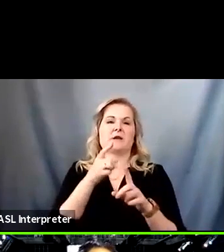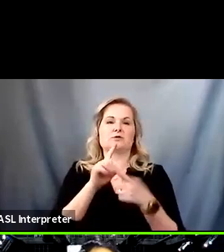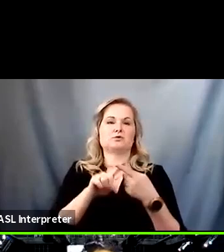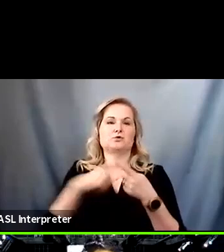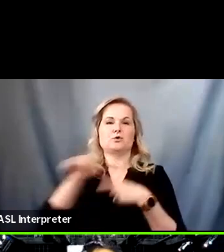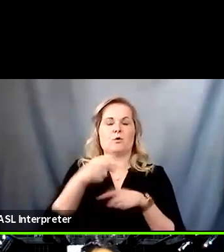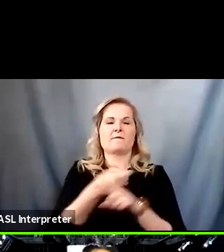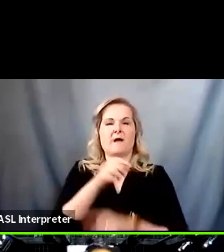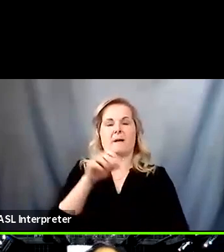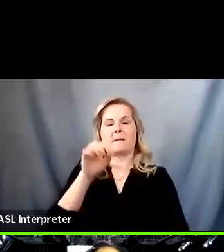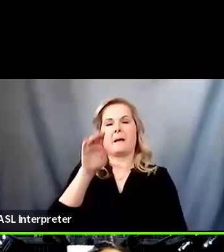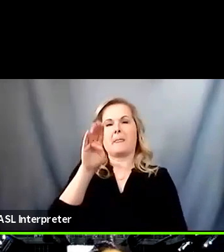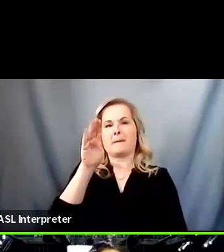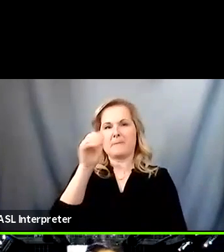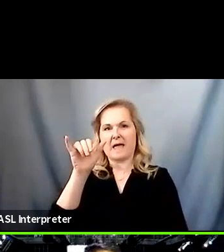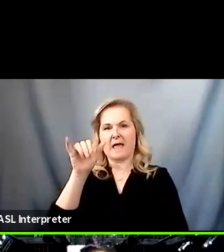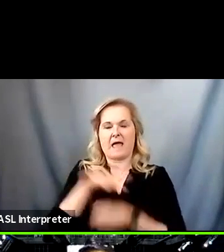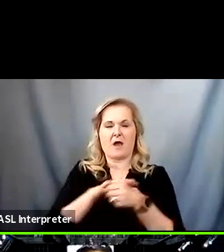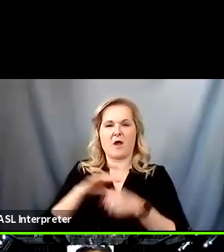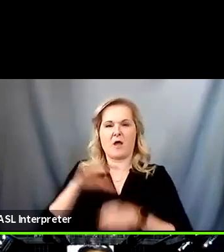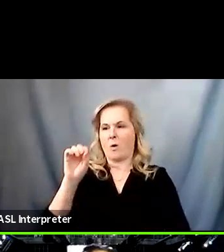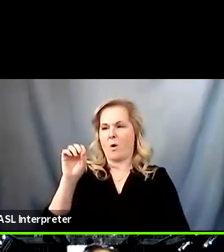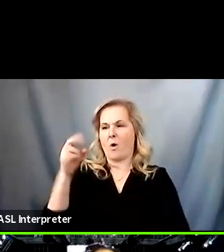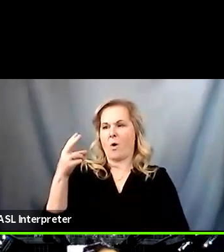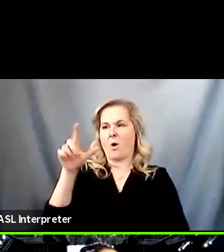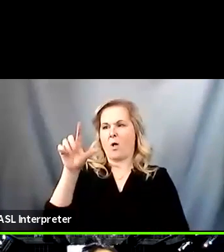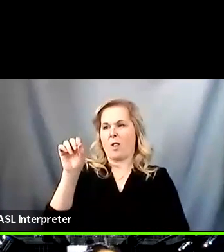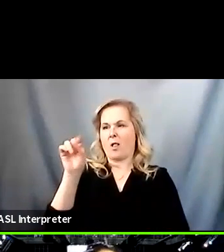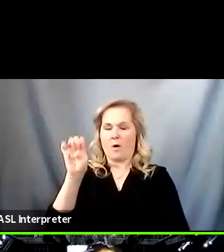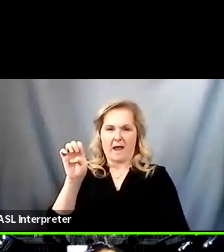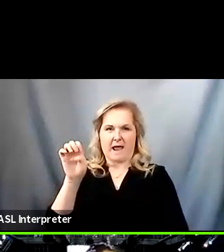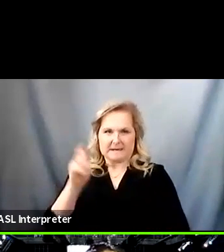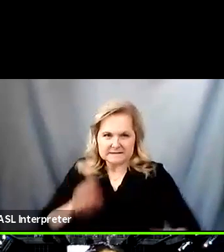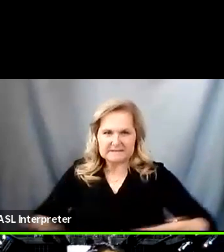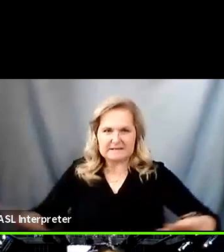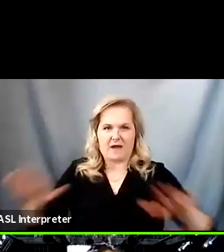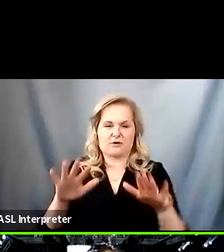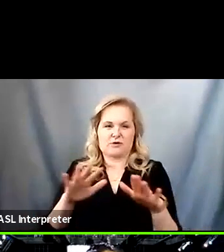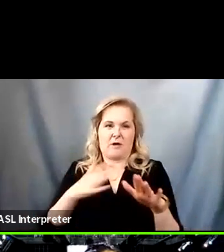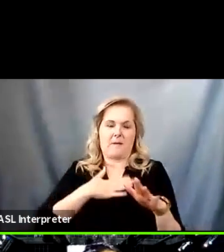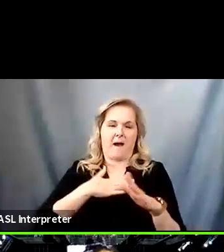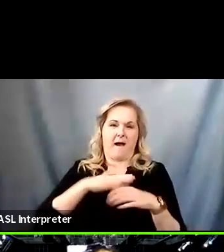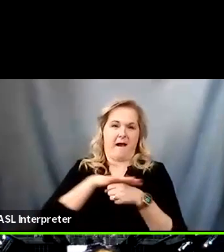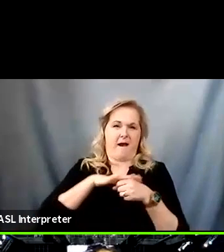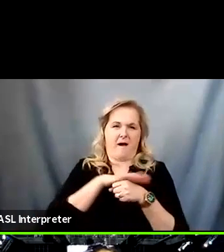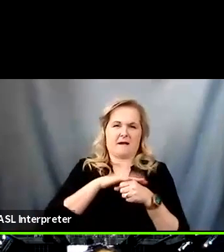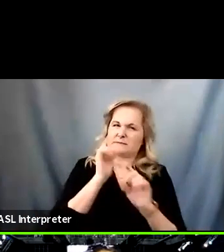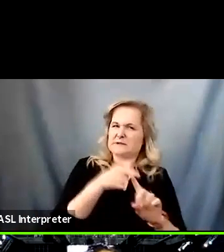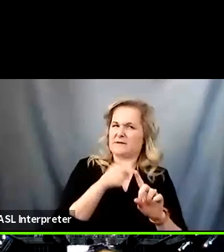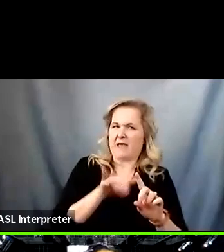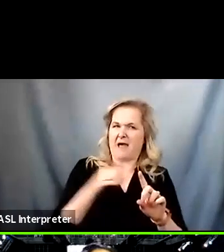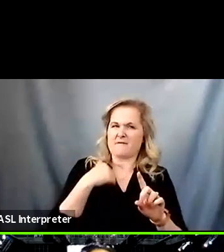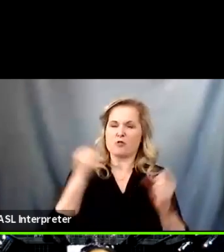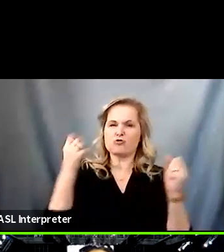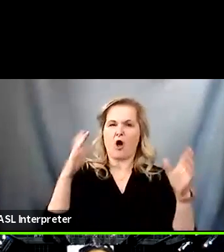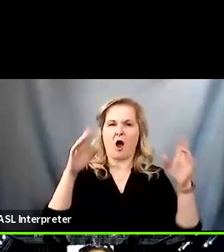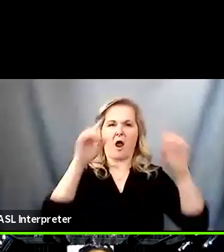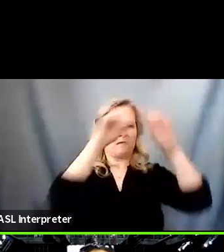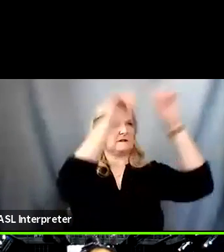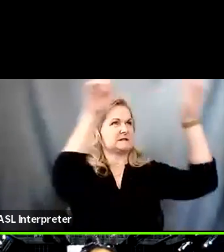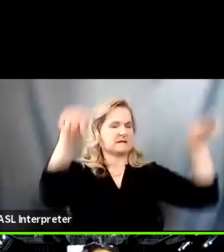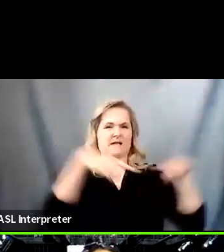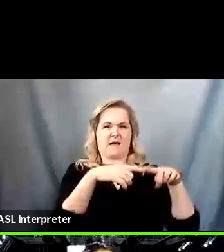Ohlone territory. The people are still alive. My neighborhood specifically is a neighborhood where there's a lot of signage that tells the story